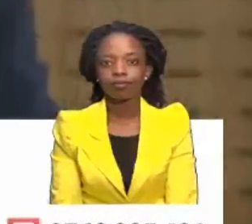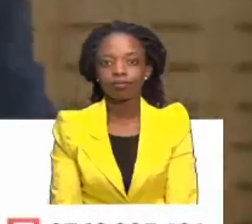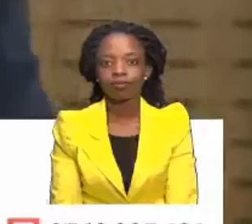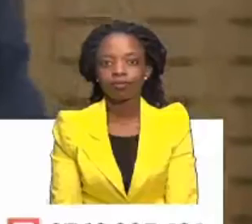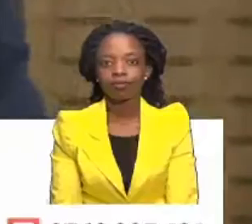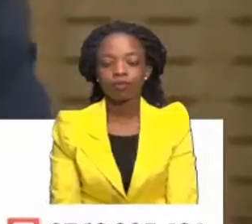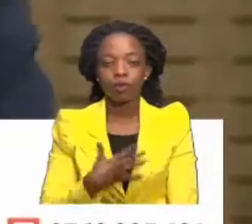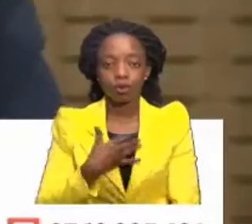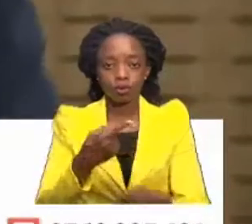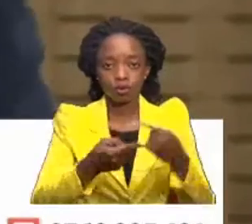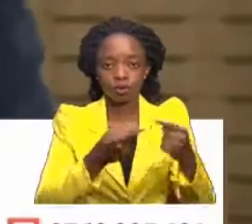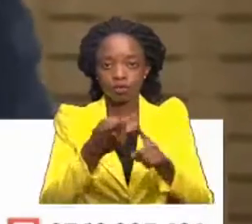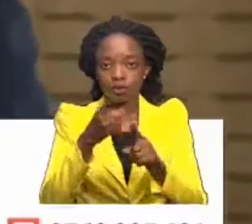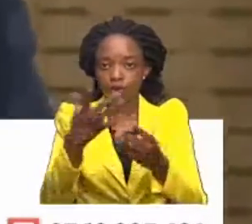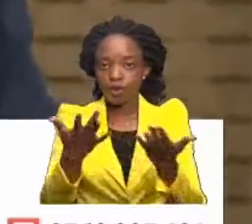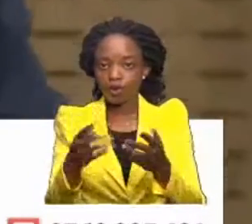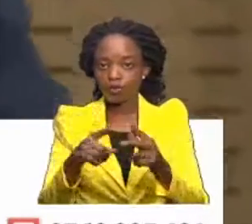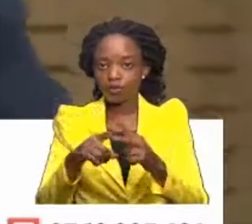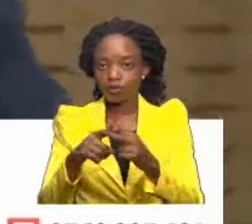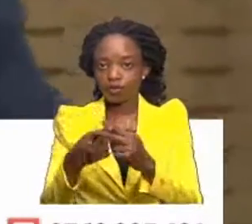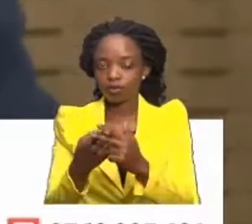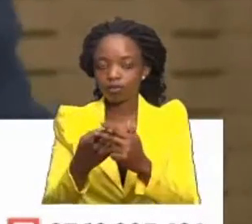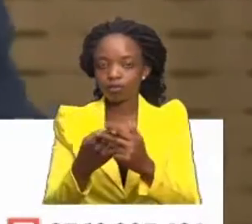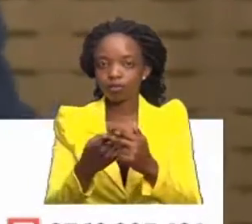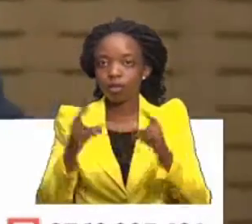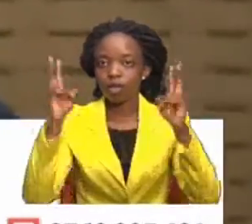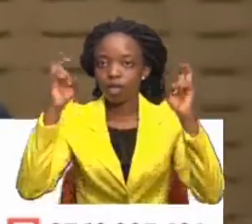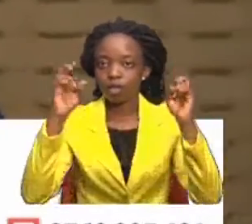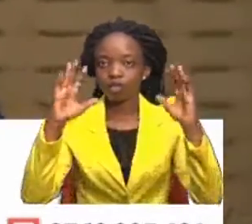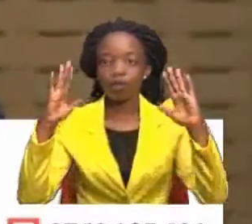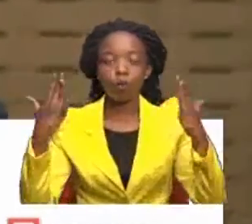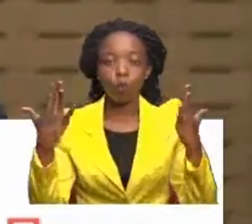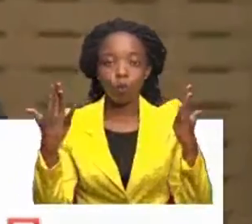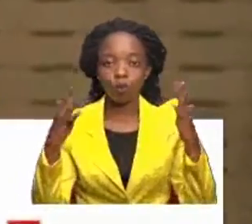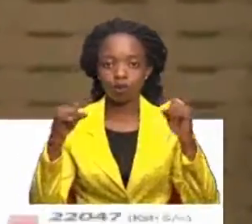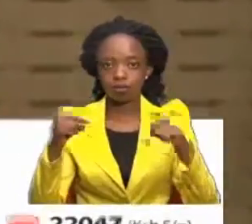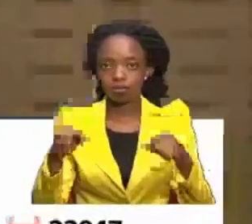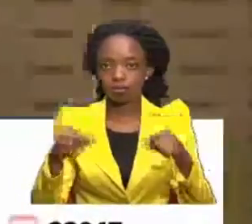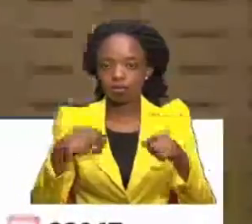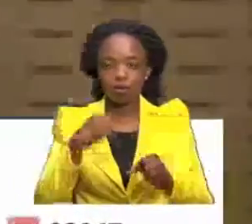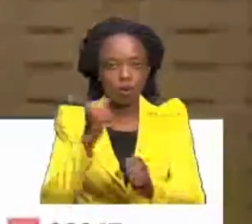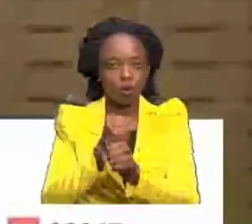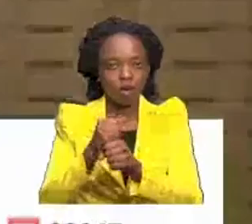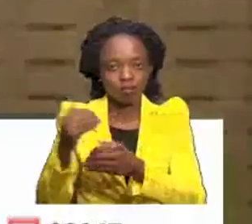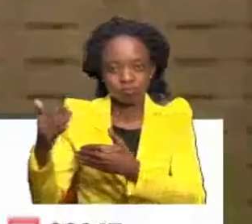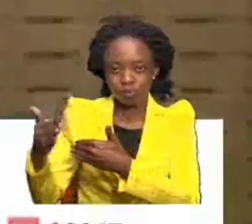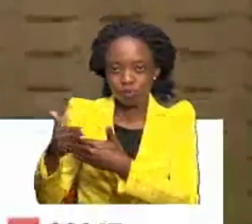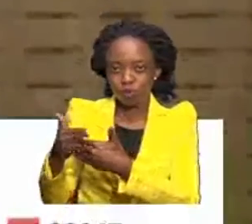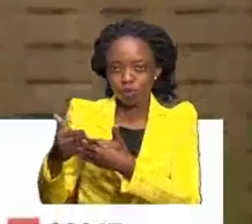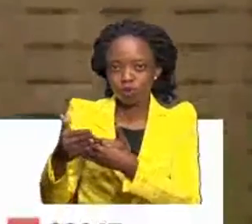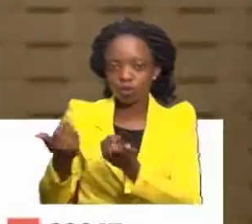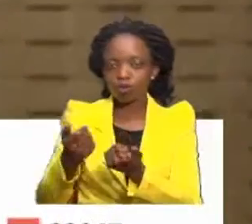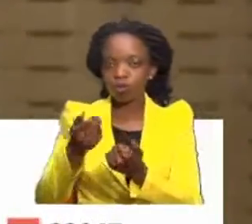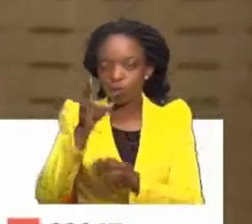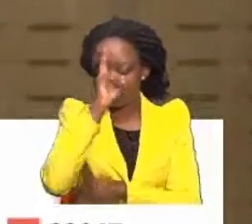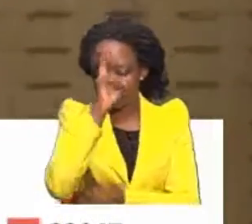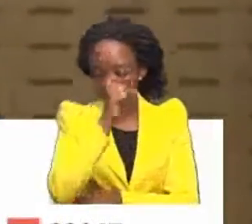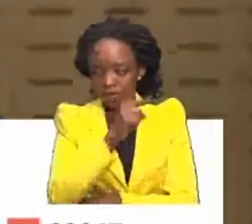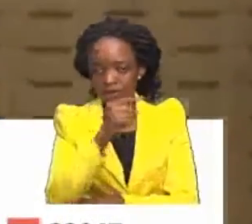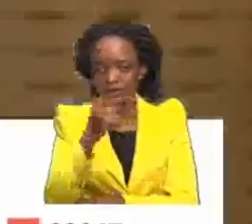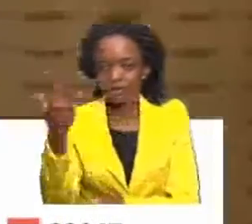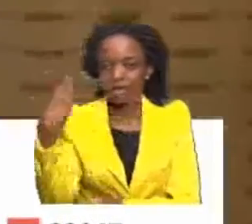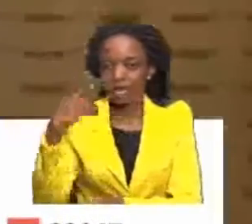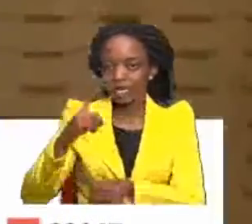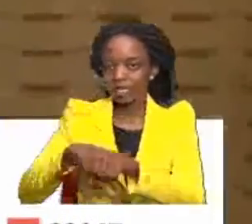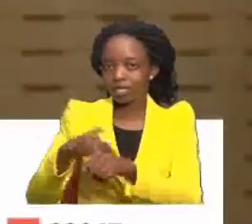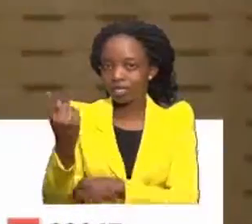I will just continue from where he has started with the wishes of the festive season. And we have worked very closely with the Inspector General for the last